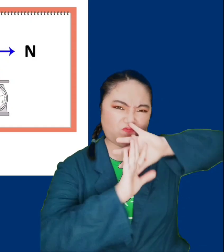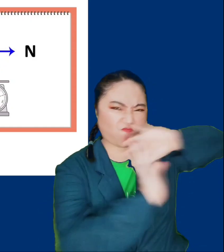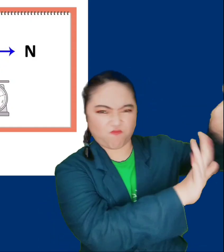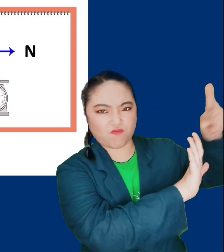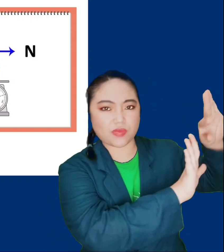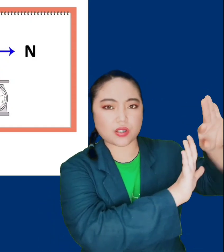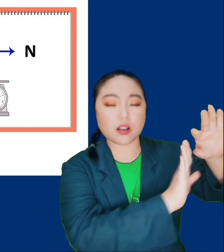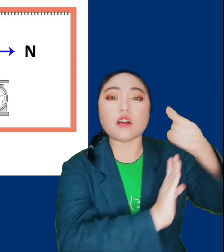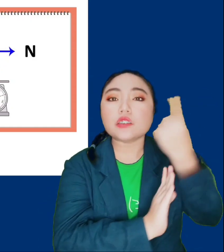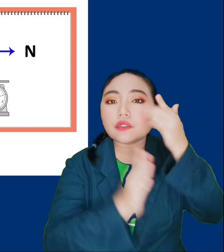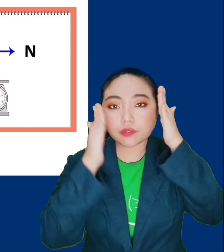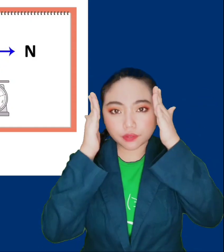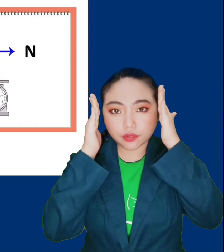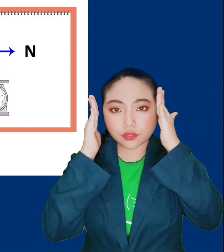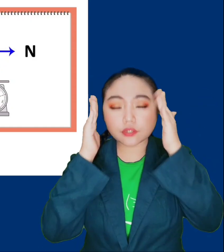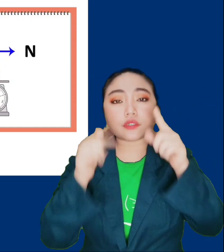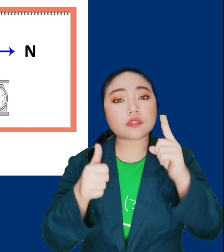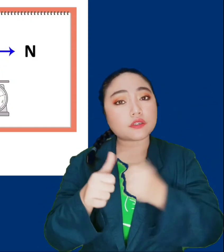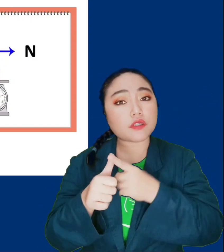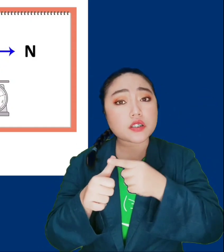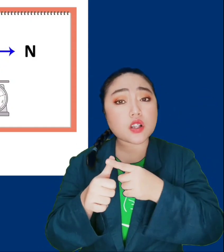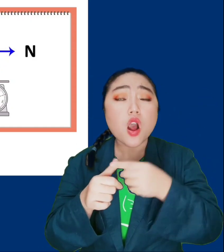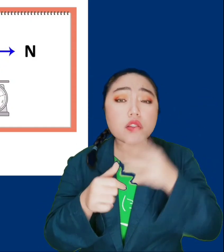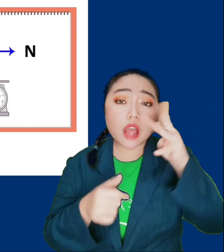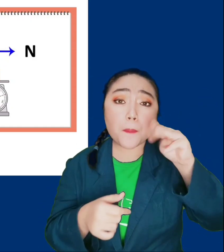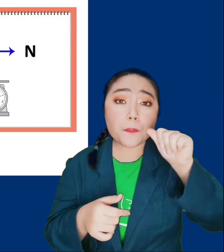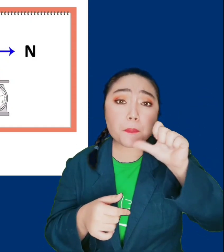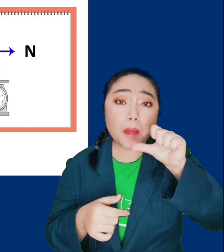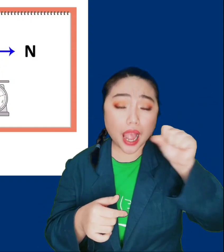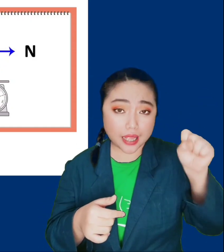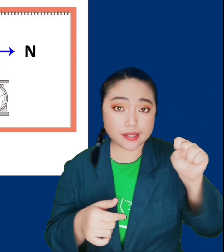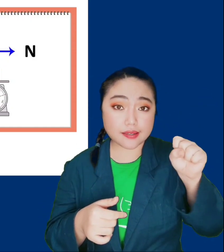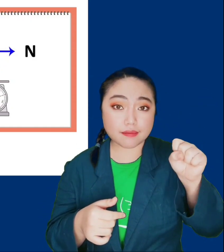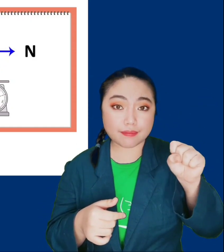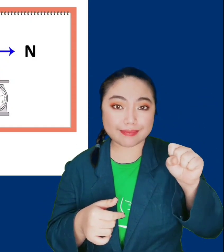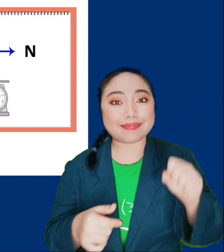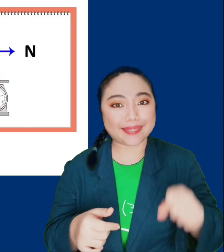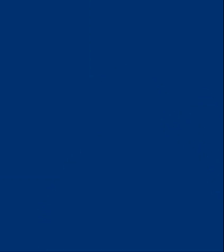weight. Let's ignore it first, okay? Focus first on the mass.